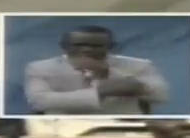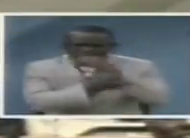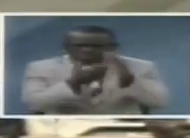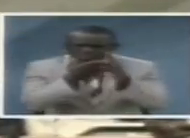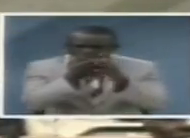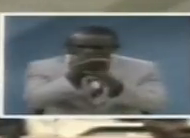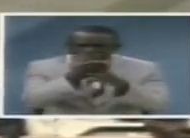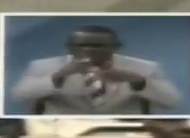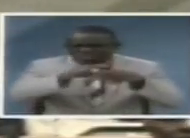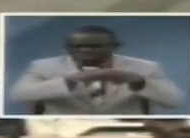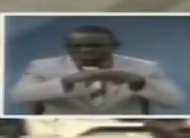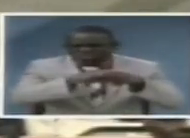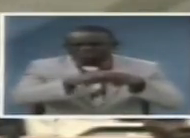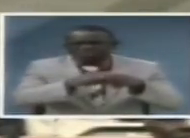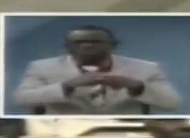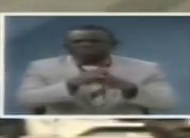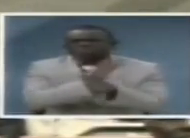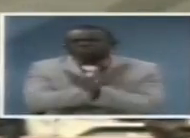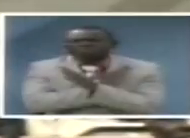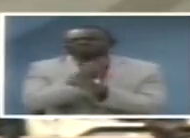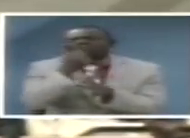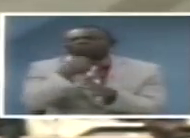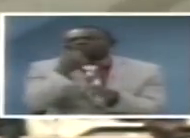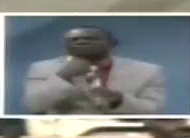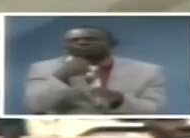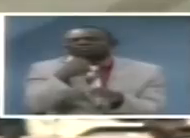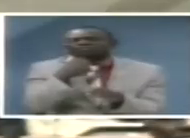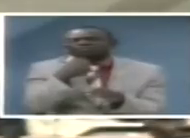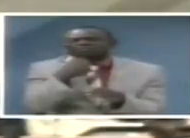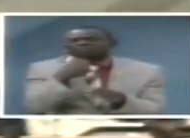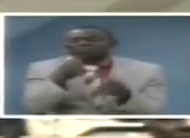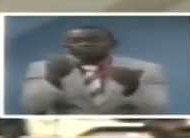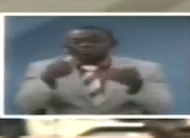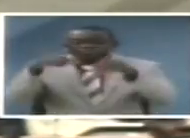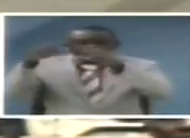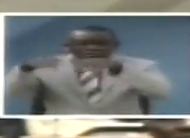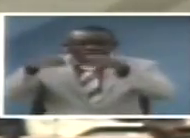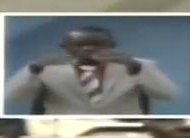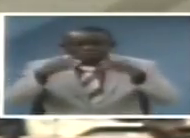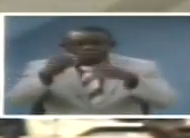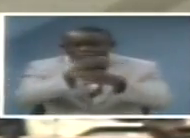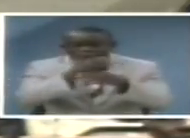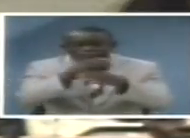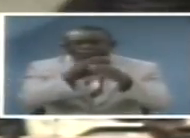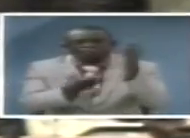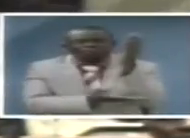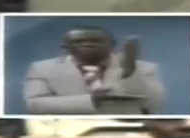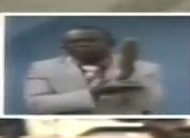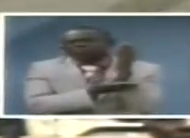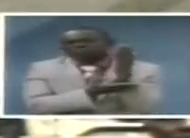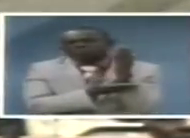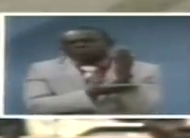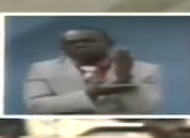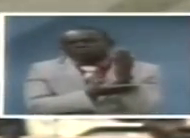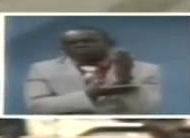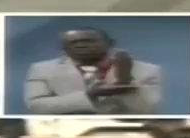Zambia-Tanzania-Kenya Interconnector Project. The project will enhance electricity trade, improve power